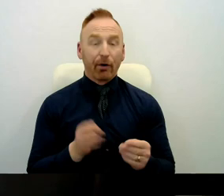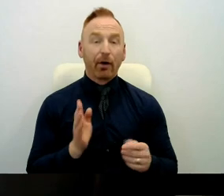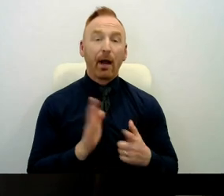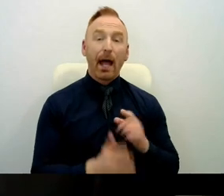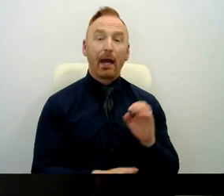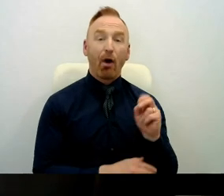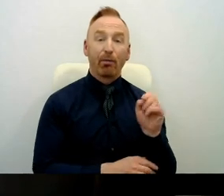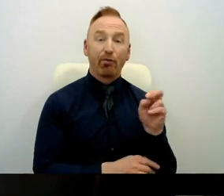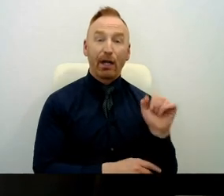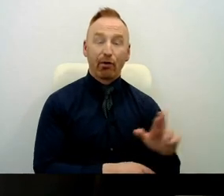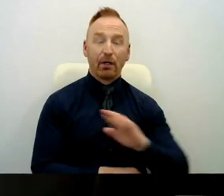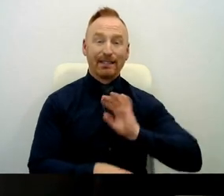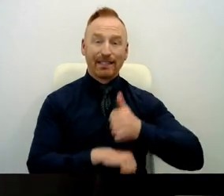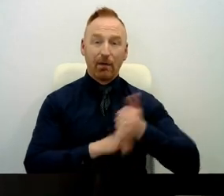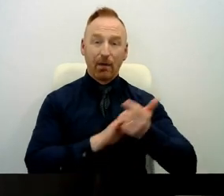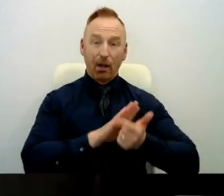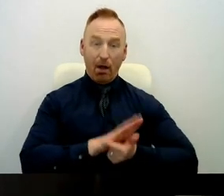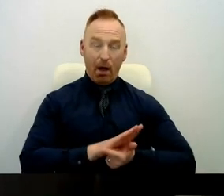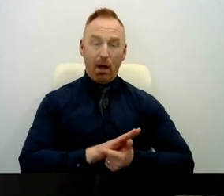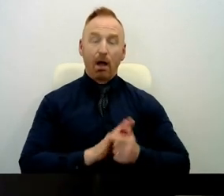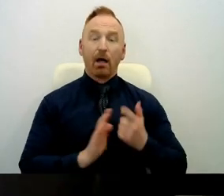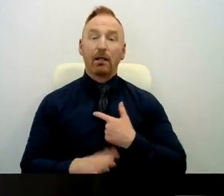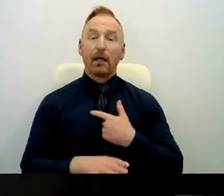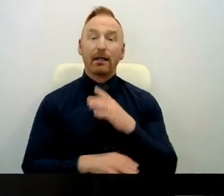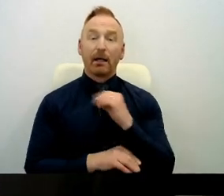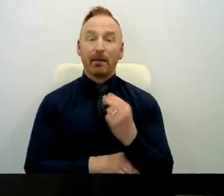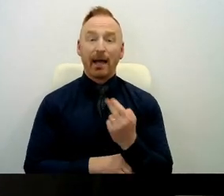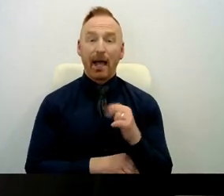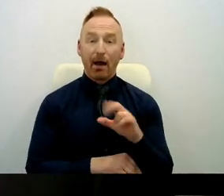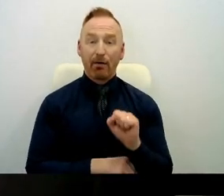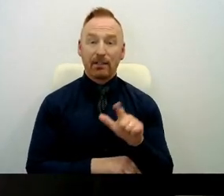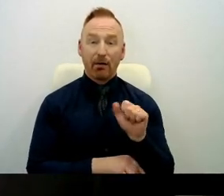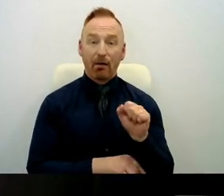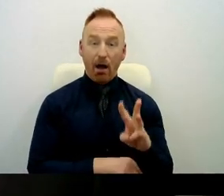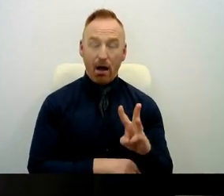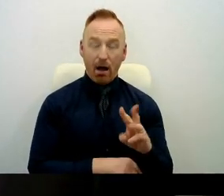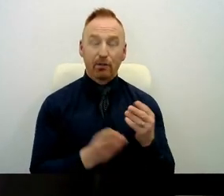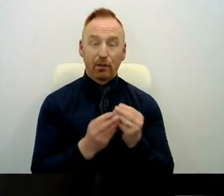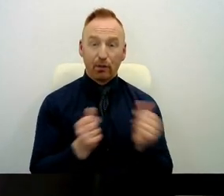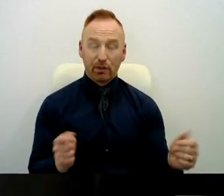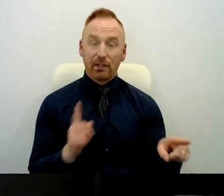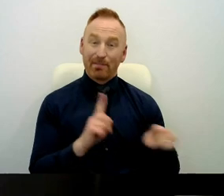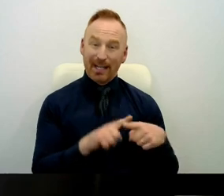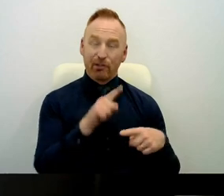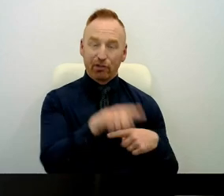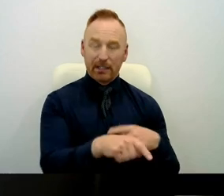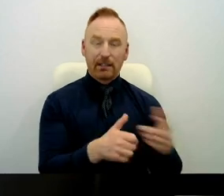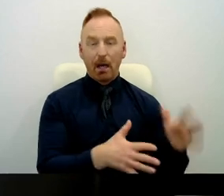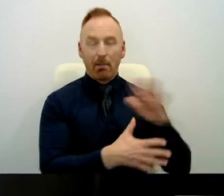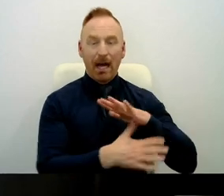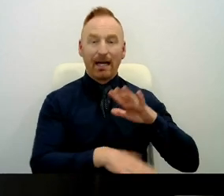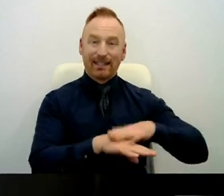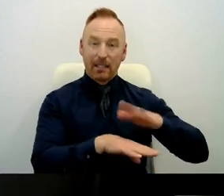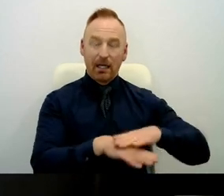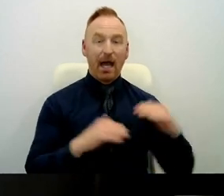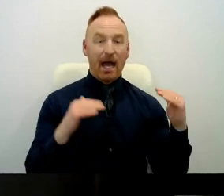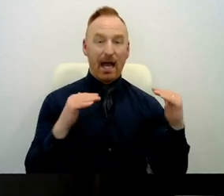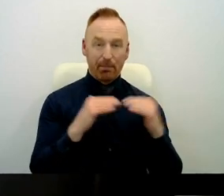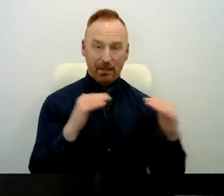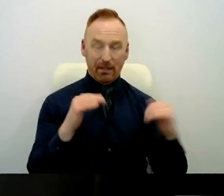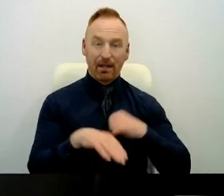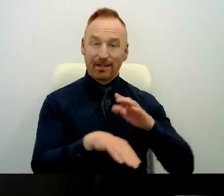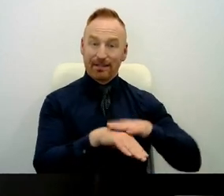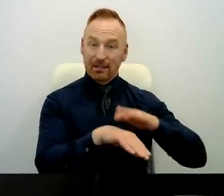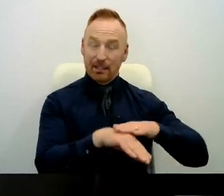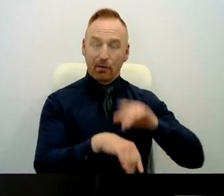who founded her own firm, Harris Law Solutions. She's also the principal consultant at Equitable Solutions Consulting,